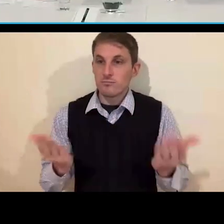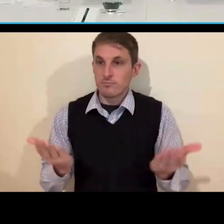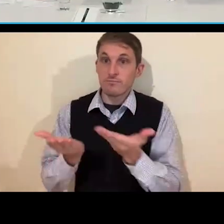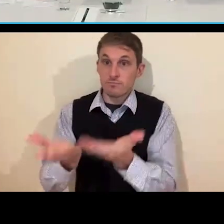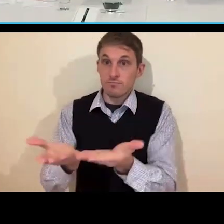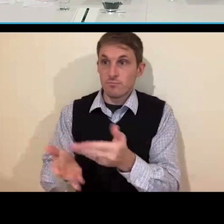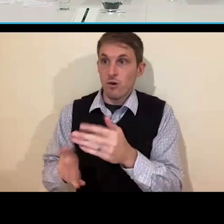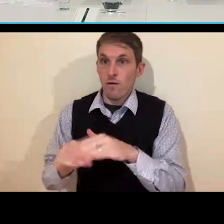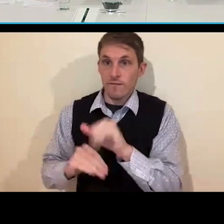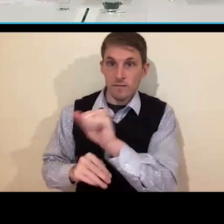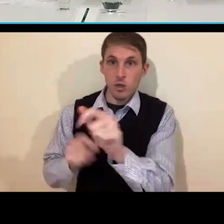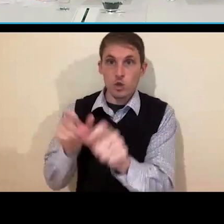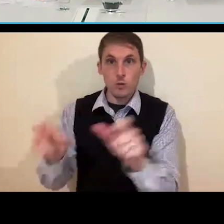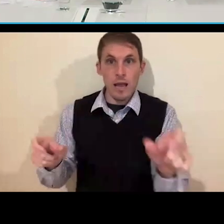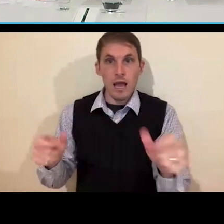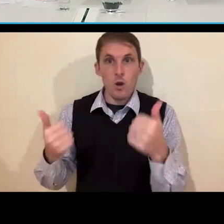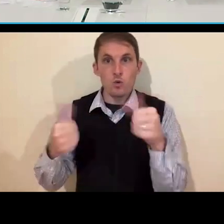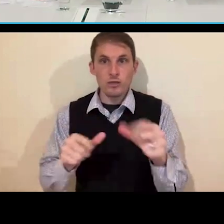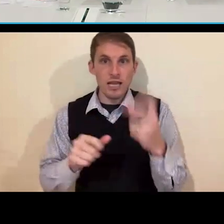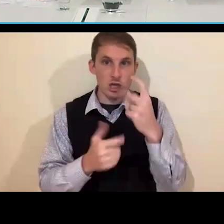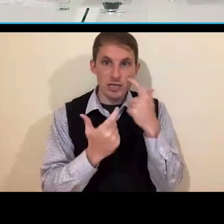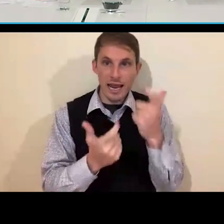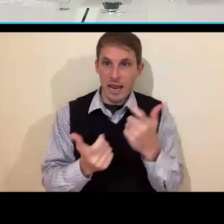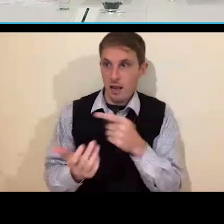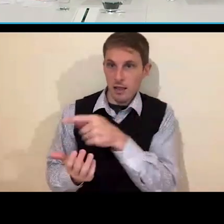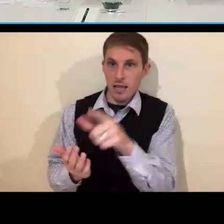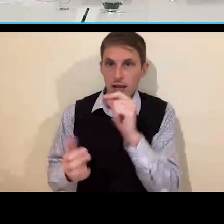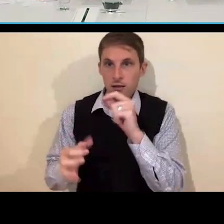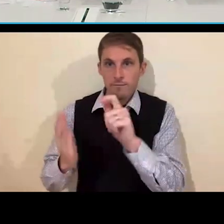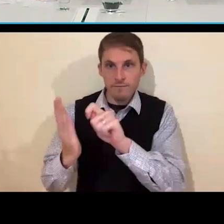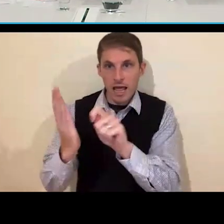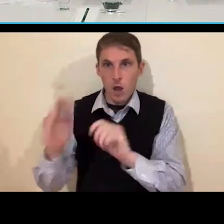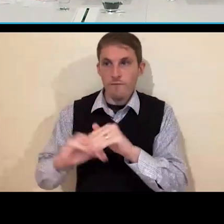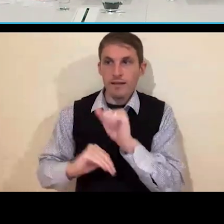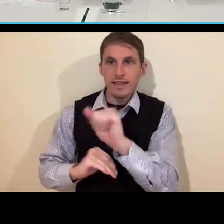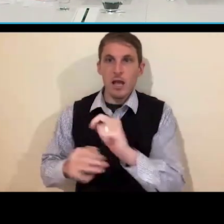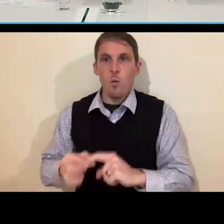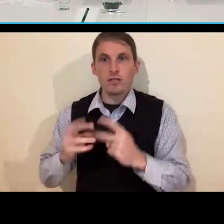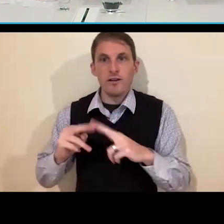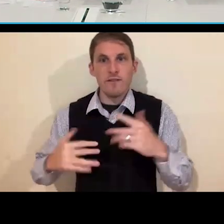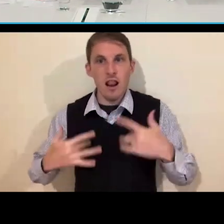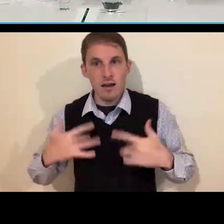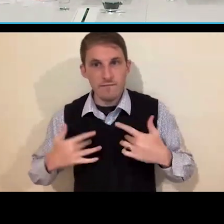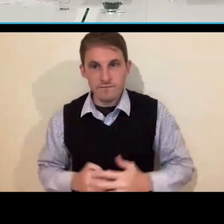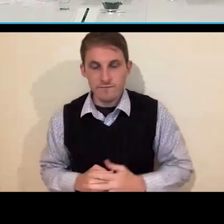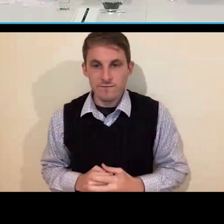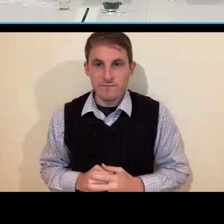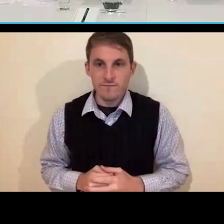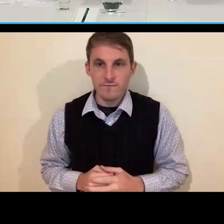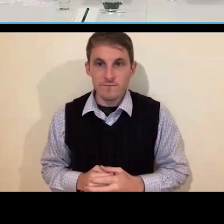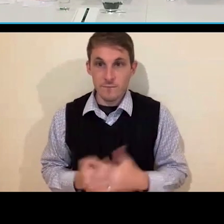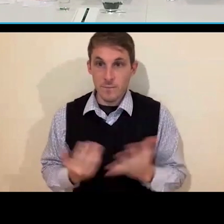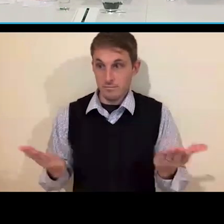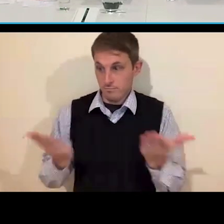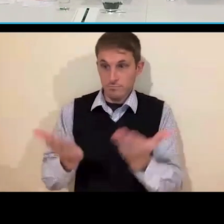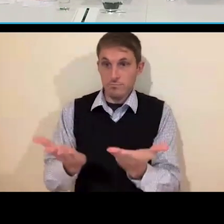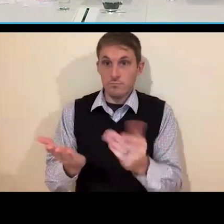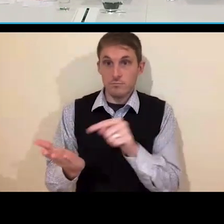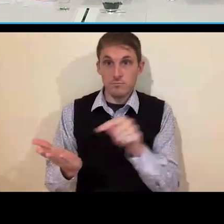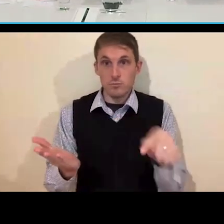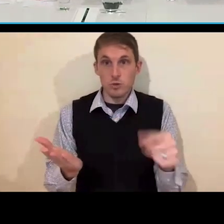quality of life respectively, and mean that these 2 really important but different